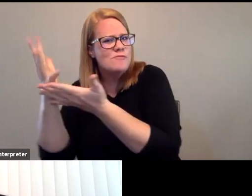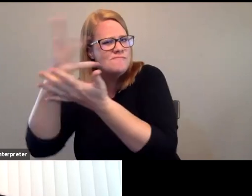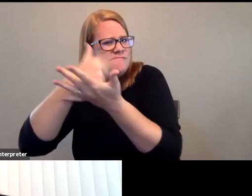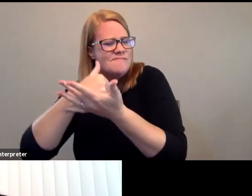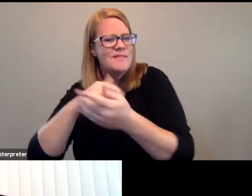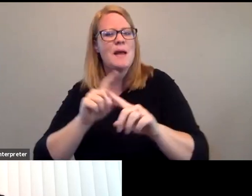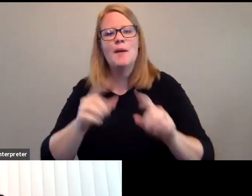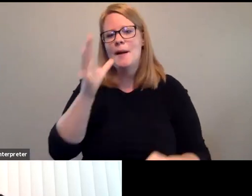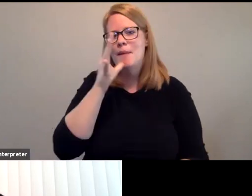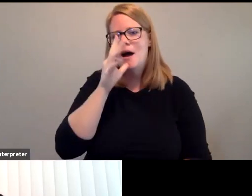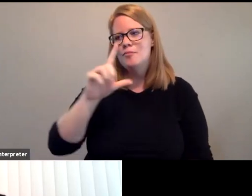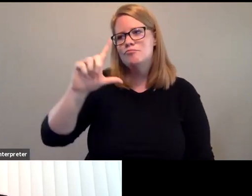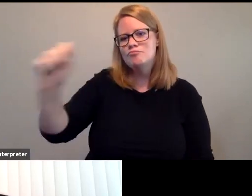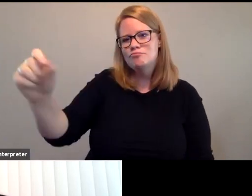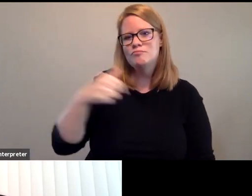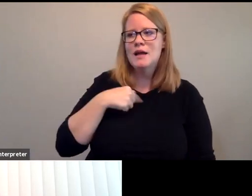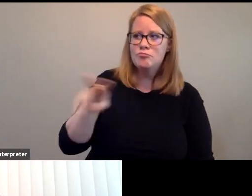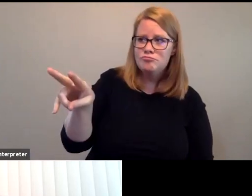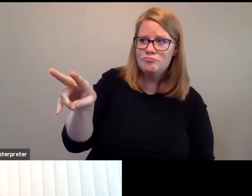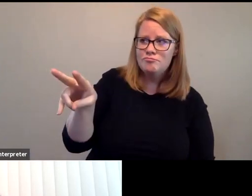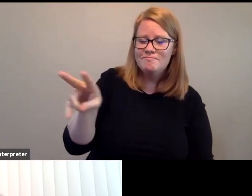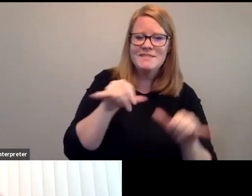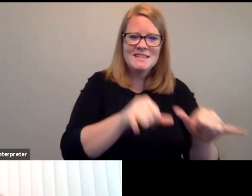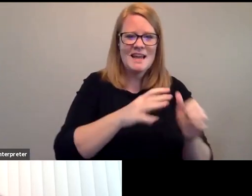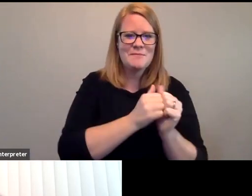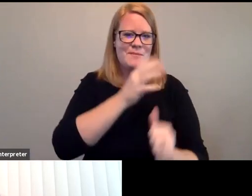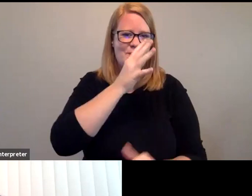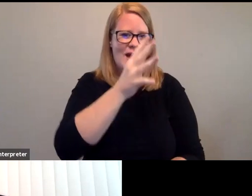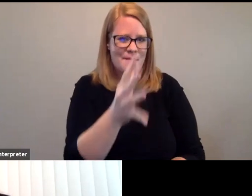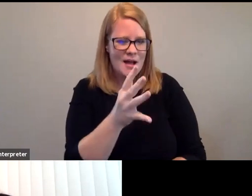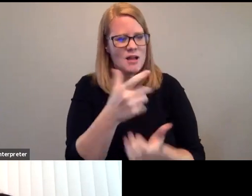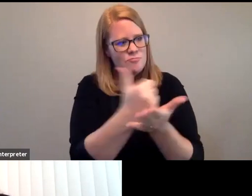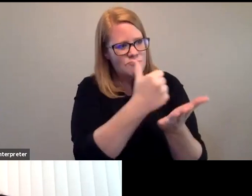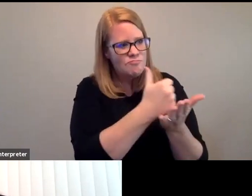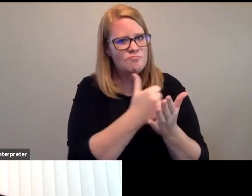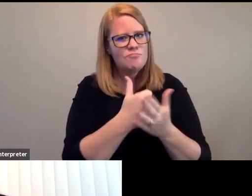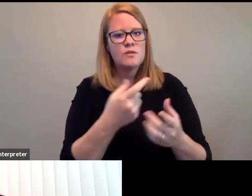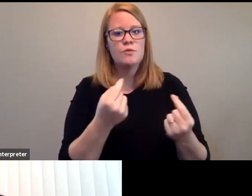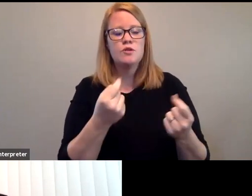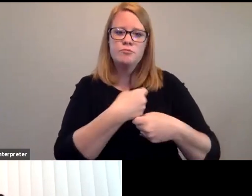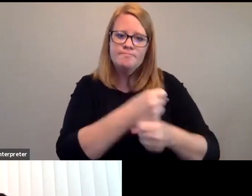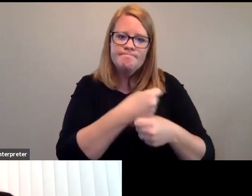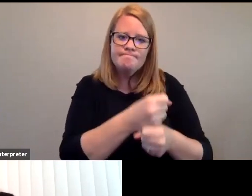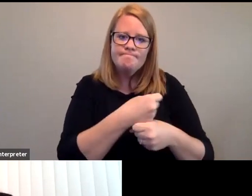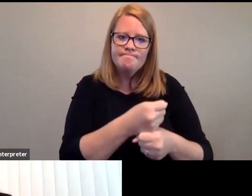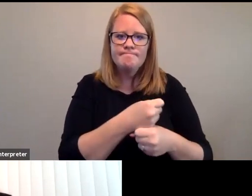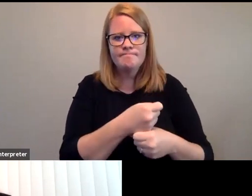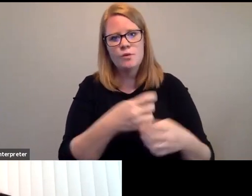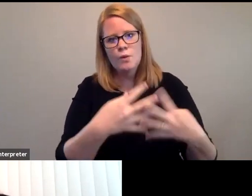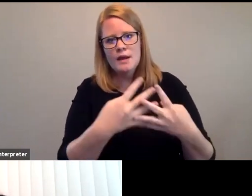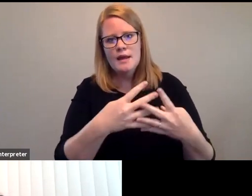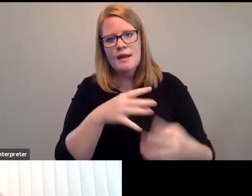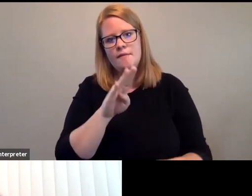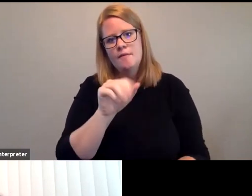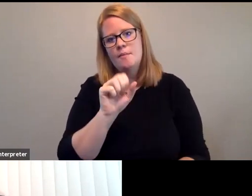pick, so I ended up staying around and helping my grandma Juana, and she was, you know, making baskets and then preparing. I kind of remember her